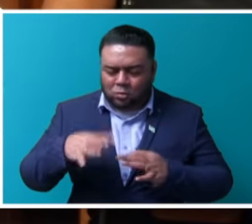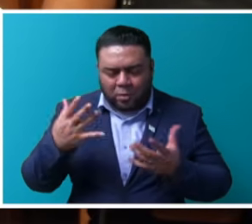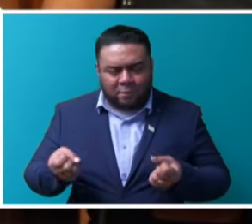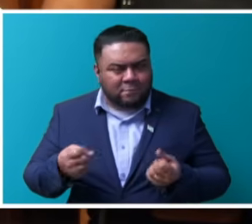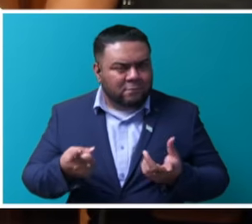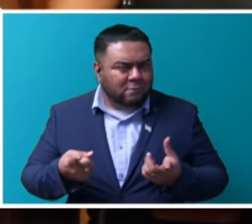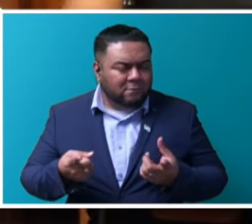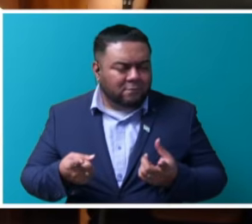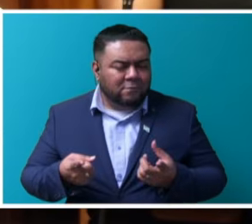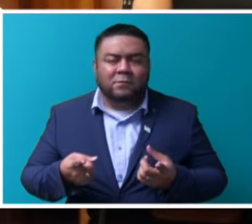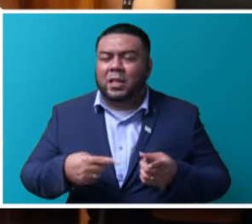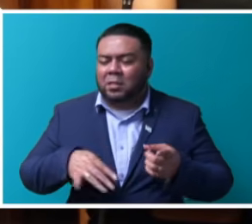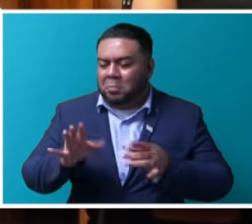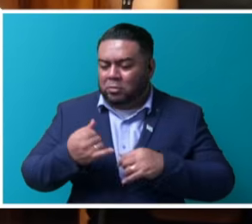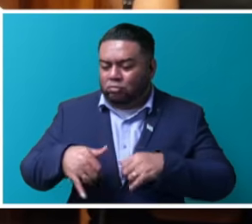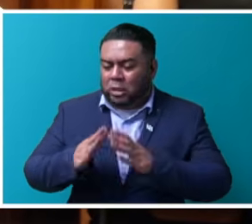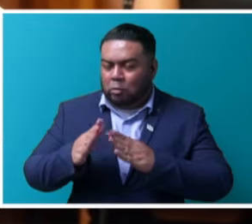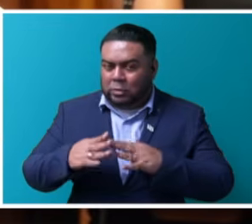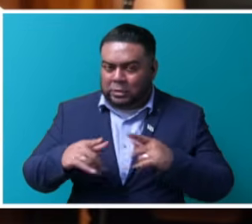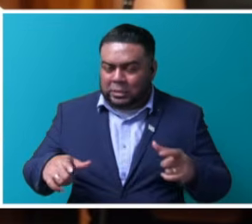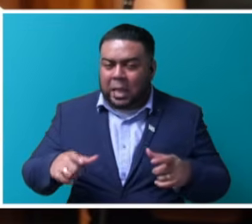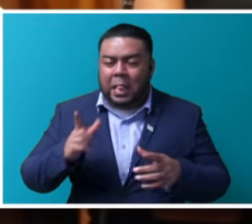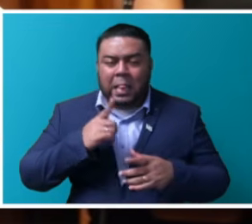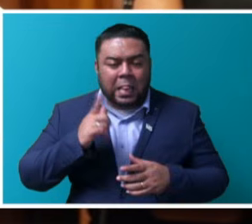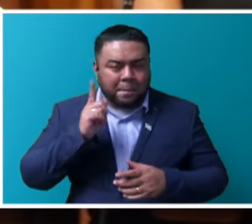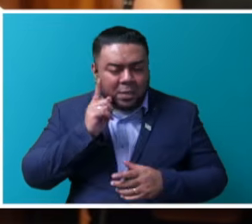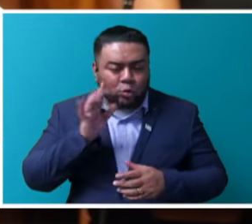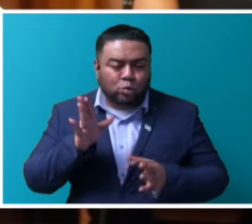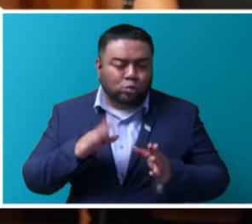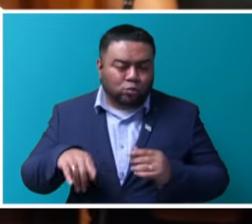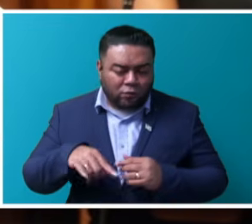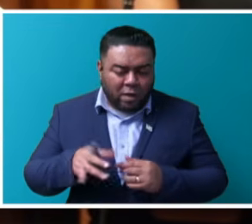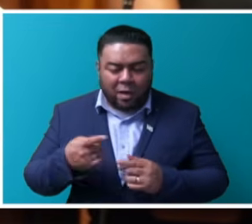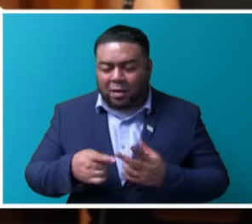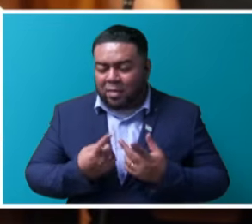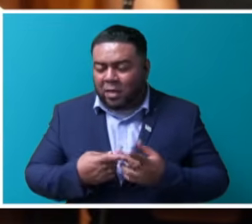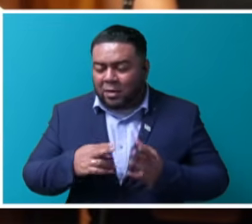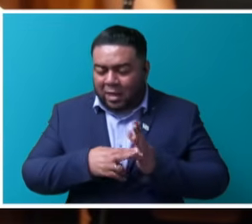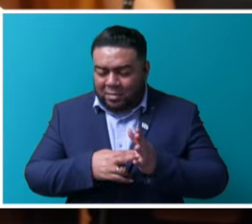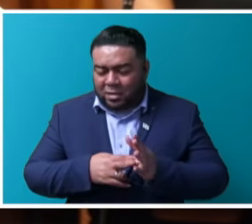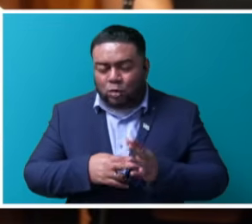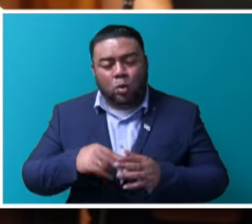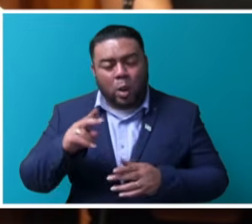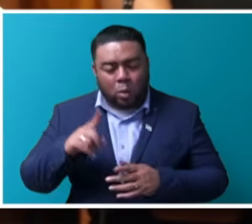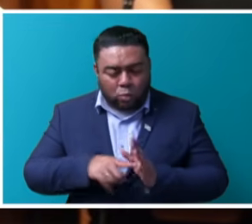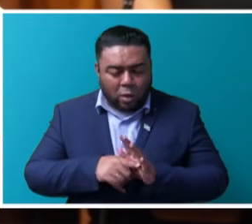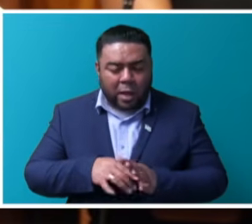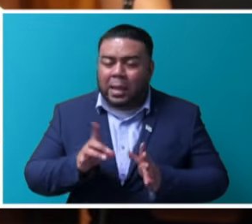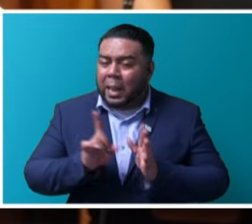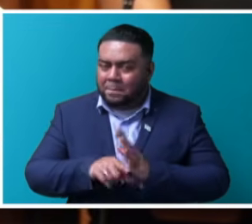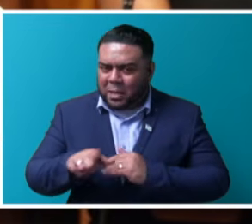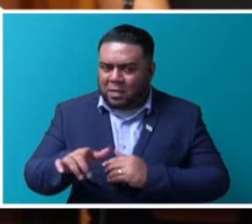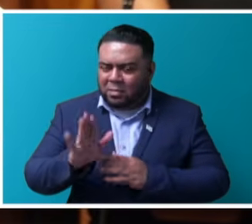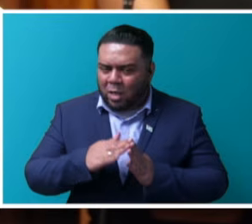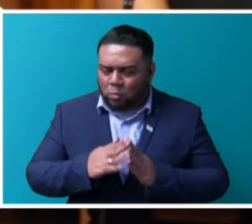the major urban centers, including from Lami to Suba, Suba to Nasori, Nandi to Lotoka, and Lambasa town area. FRA is working on options for